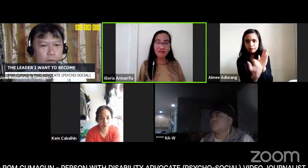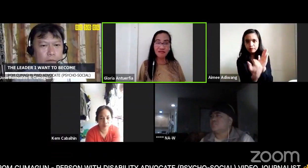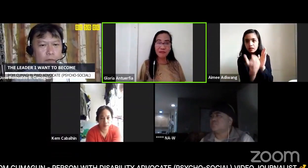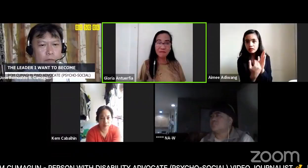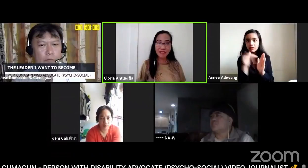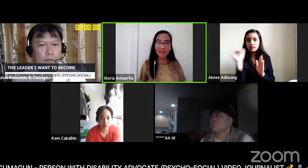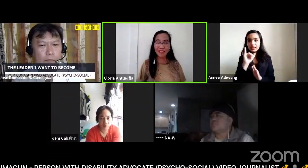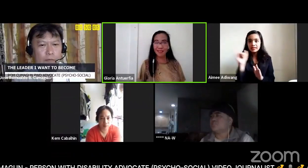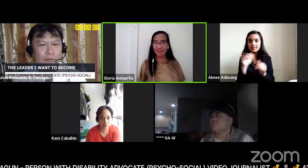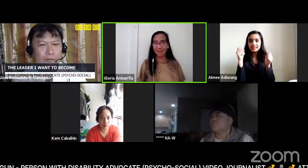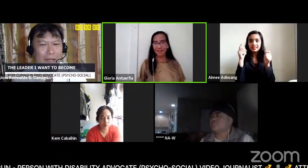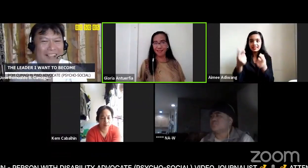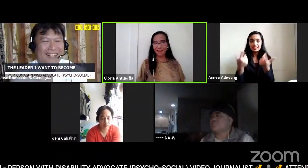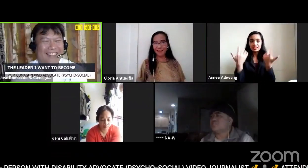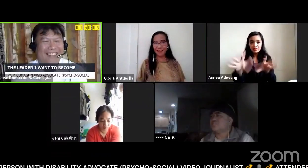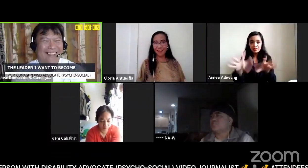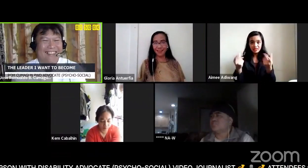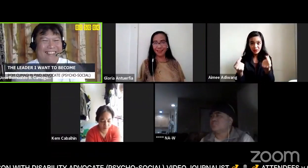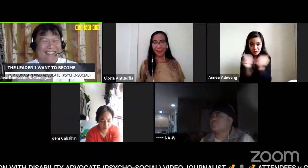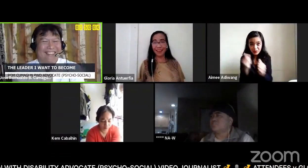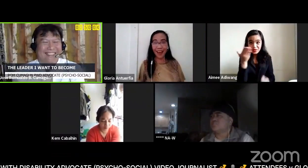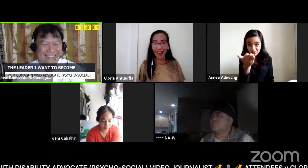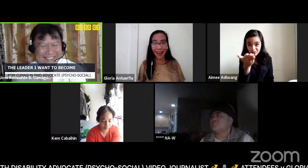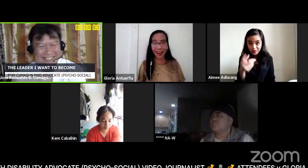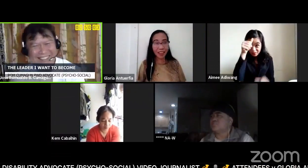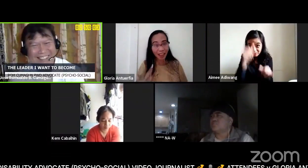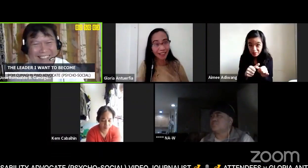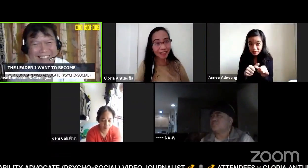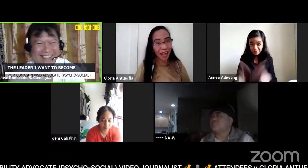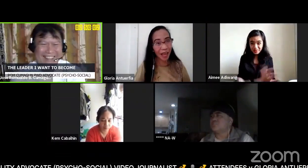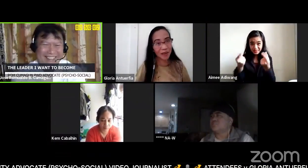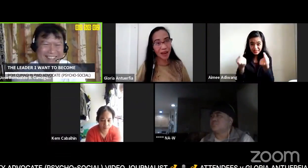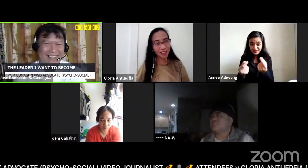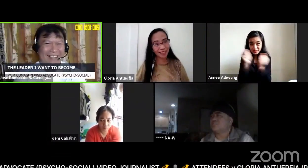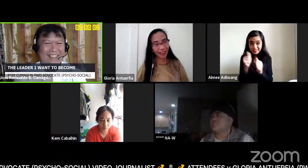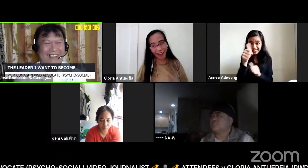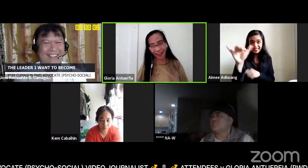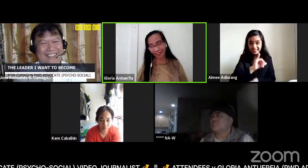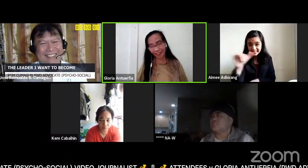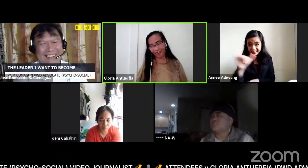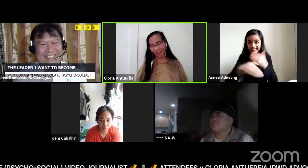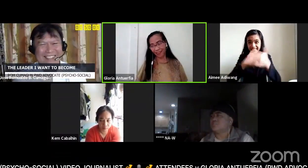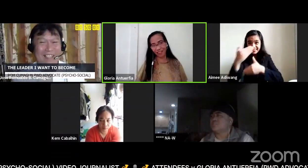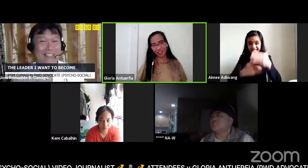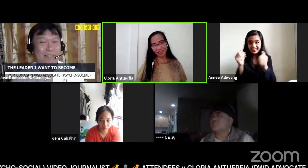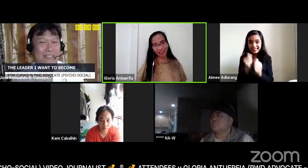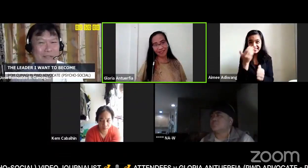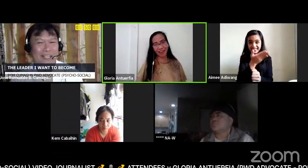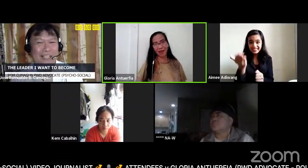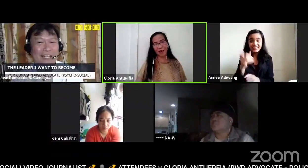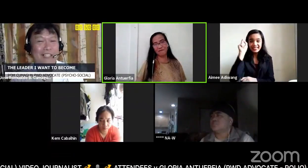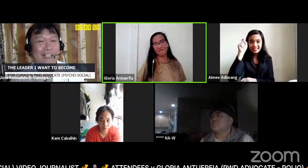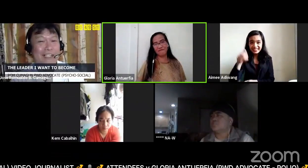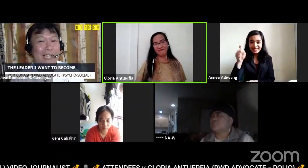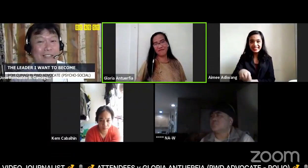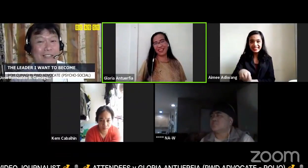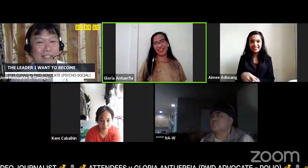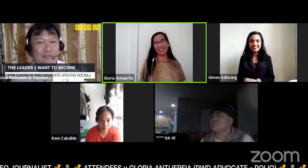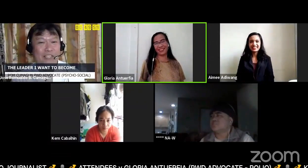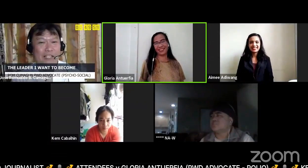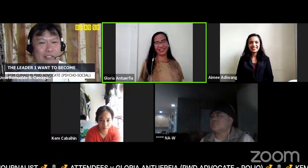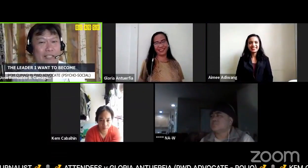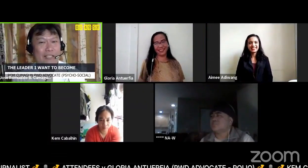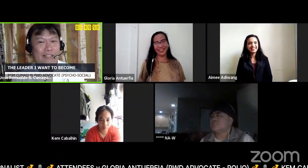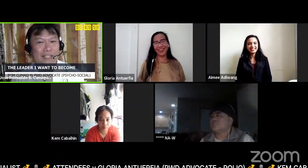with you. Remember? Yeah, tell them about that. You should hindi pa tell them.